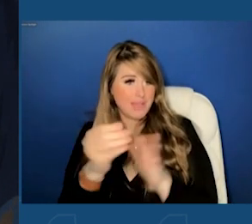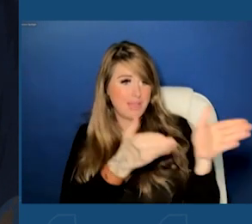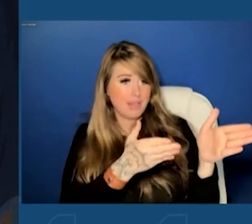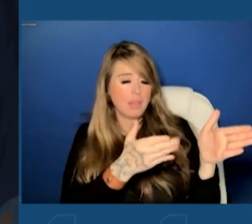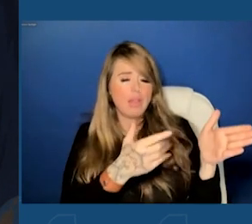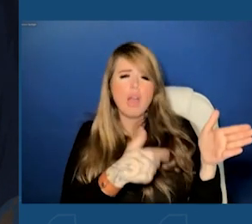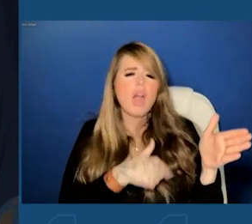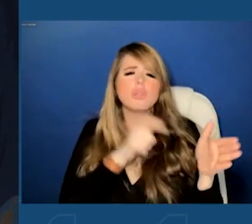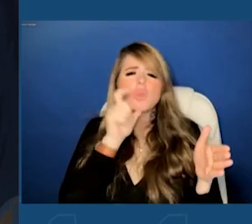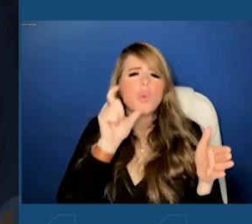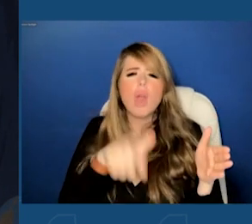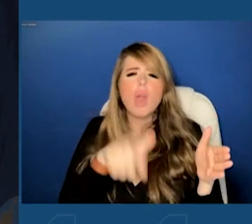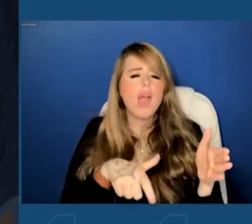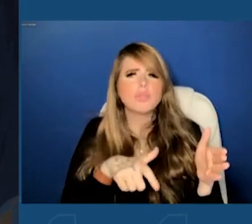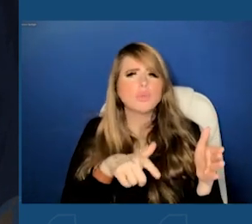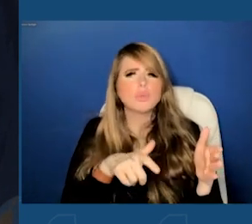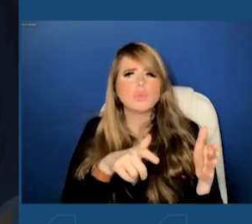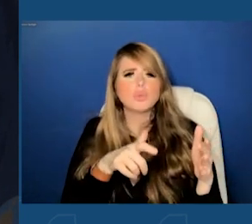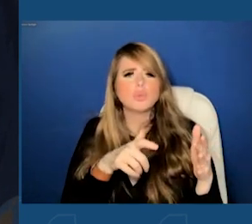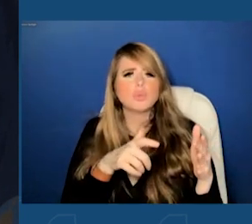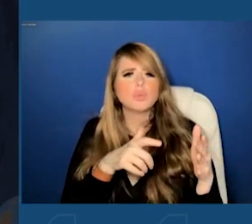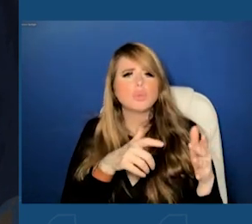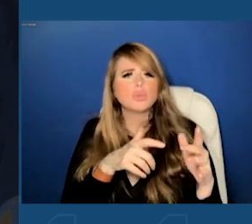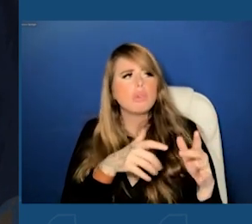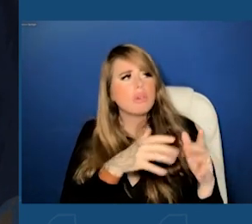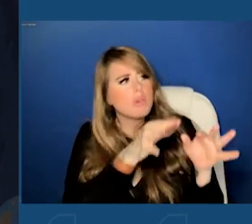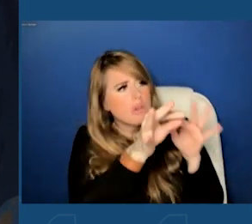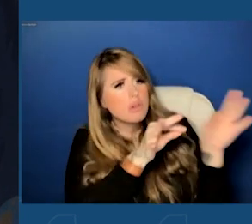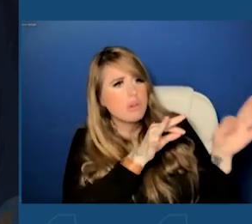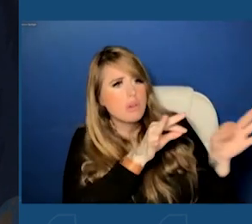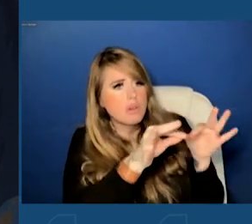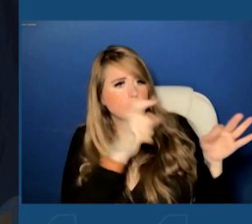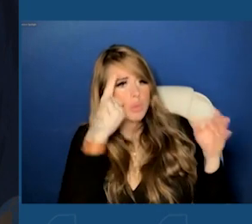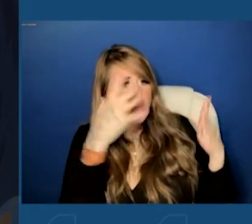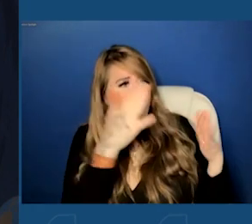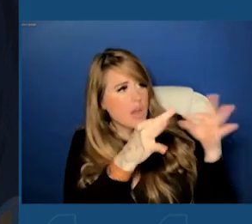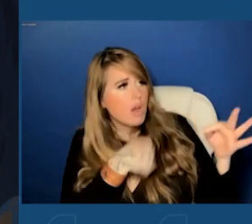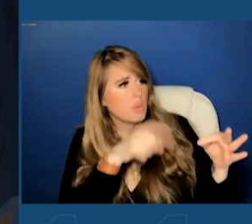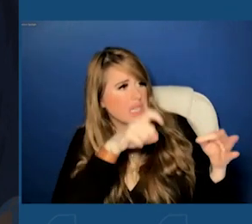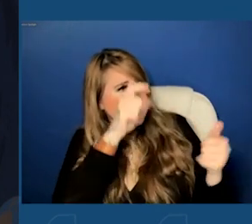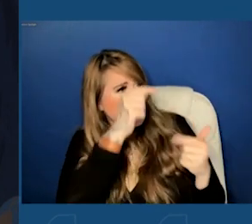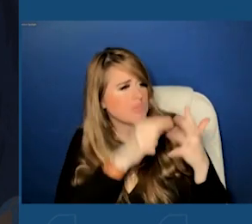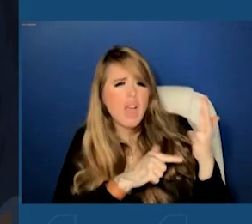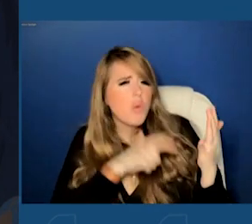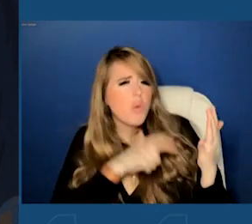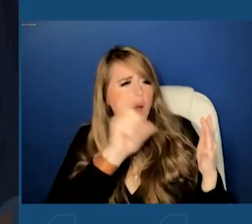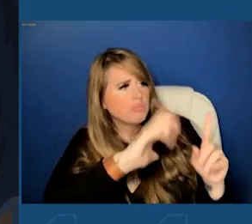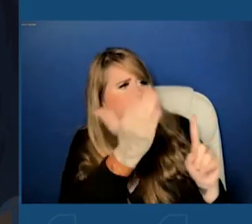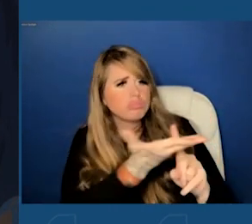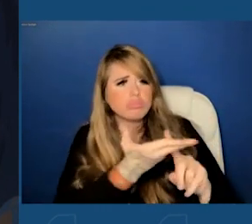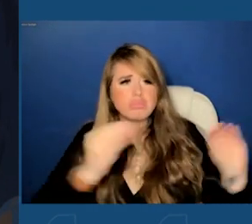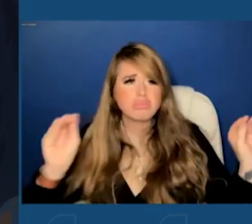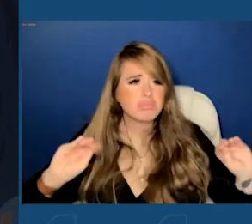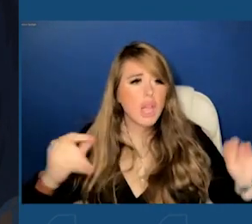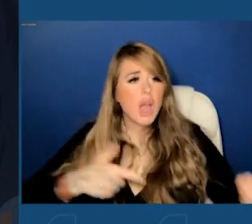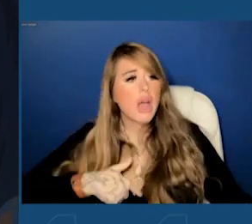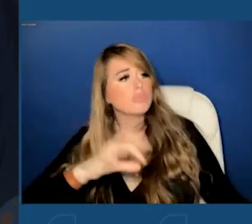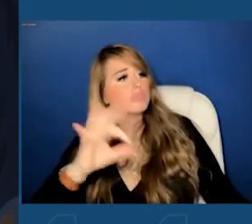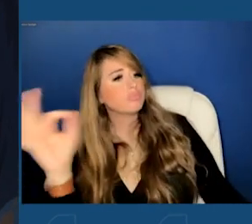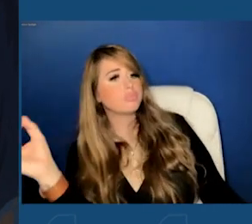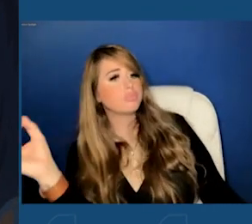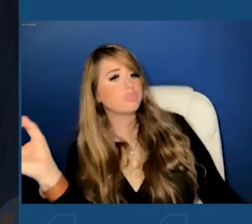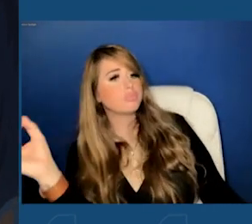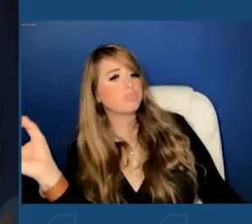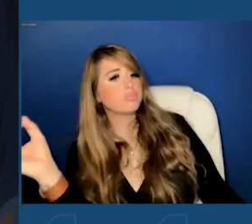Hochul at length about what we need here. I literally can say just a few words and she finishes the